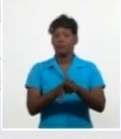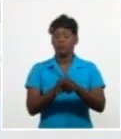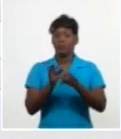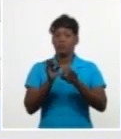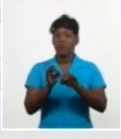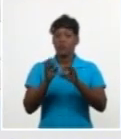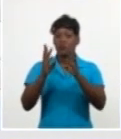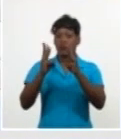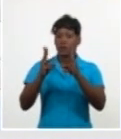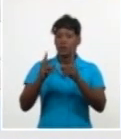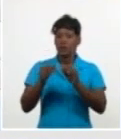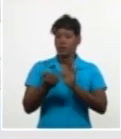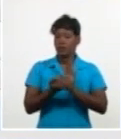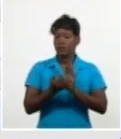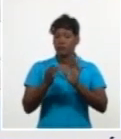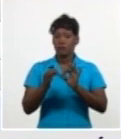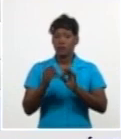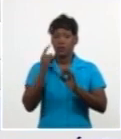totaling